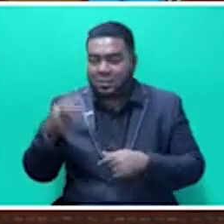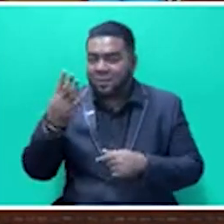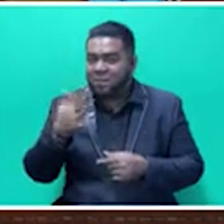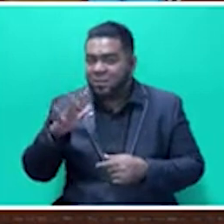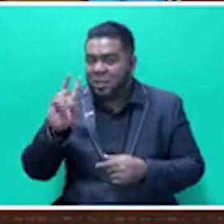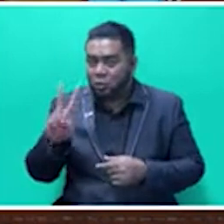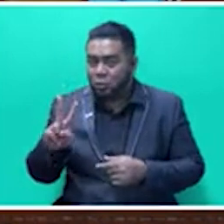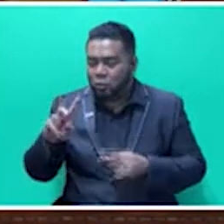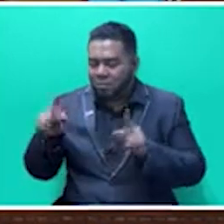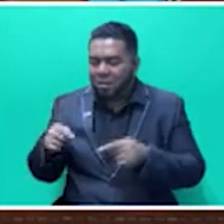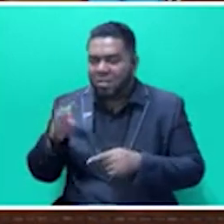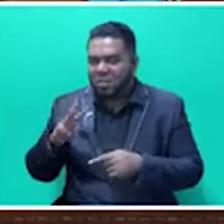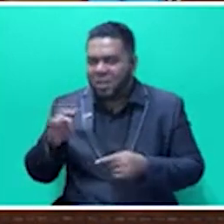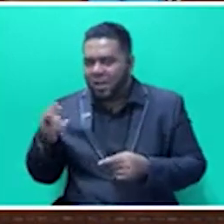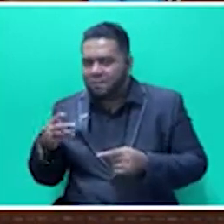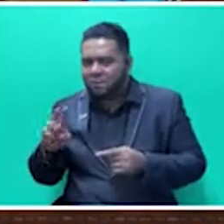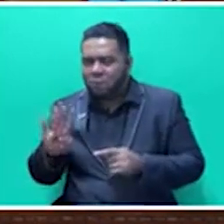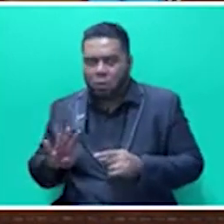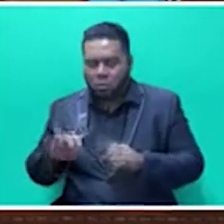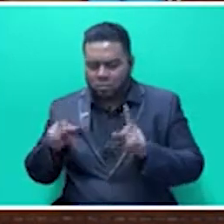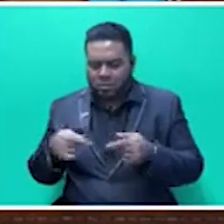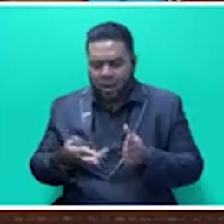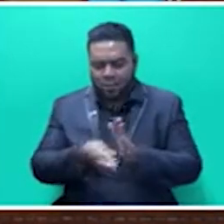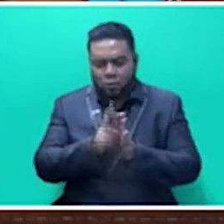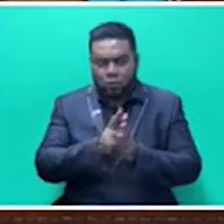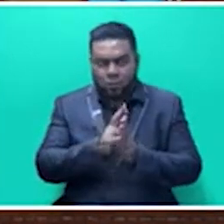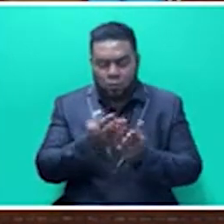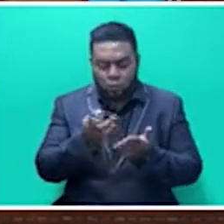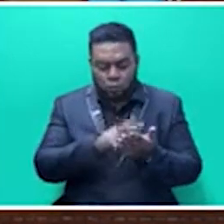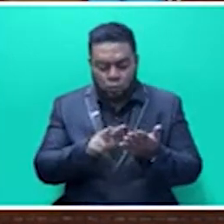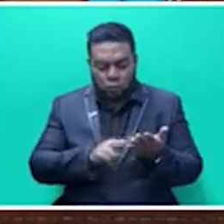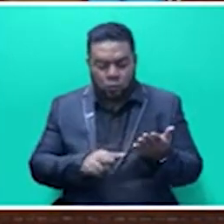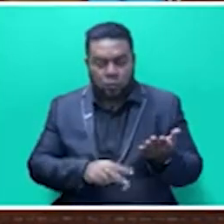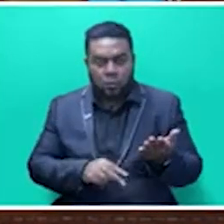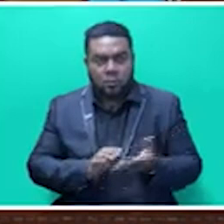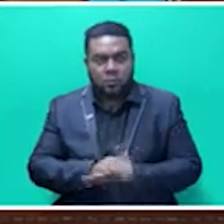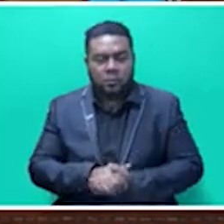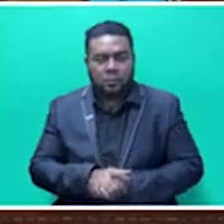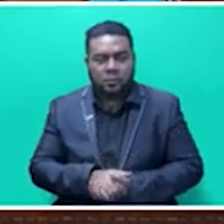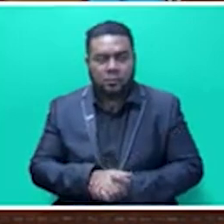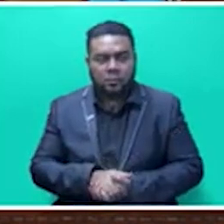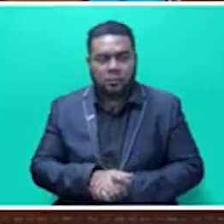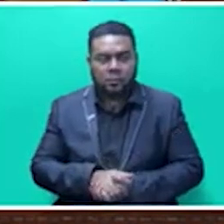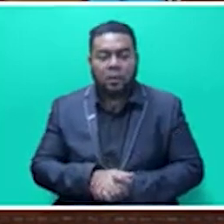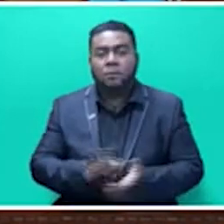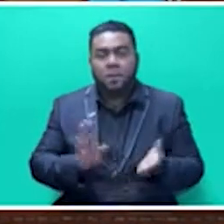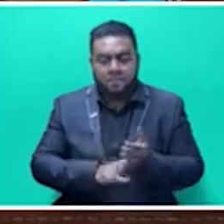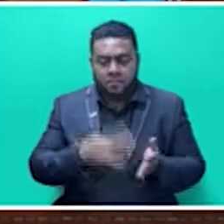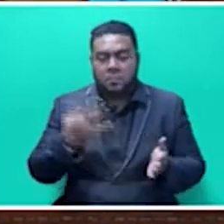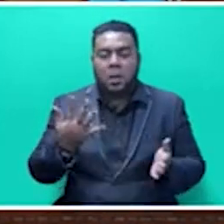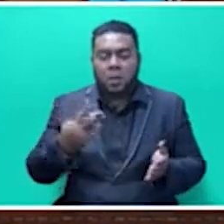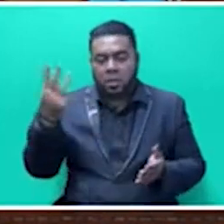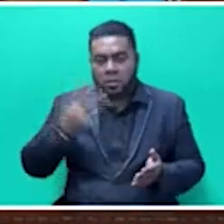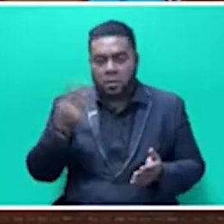4. Honourable Members, I have now had the opportunity to review the uncorrected Hansard report for Monday,